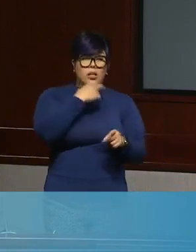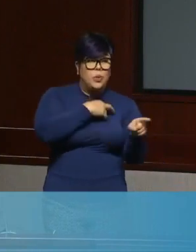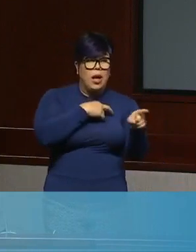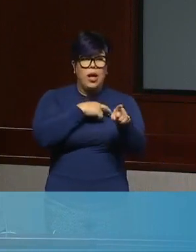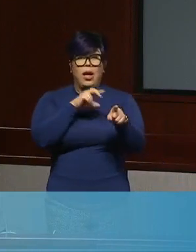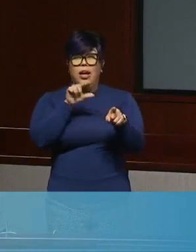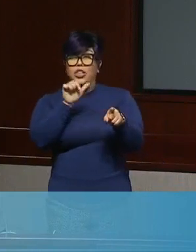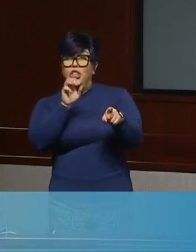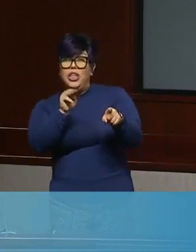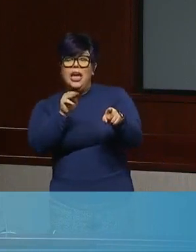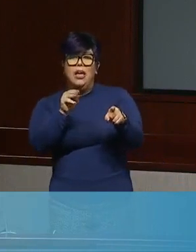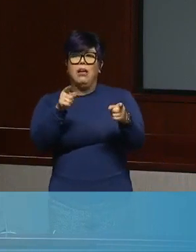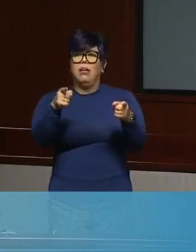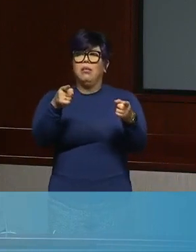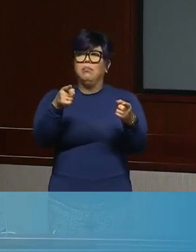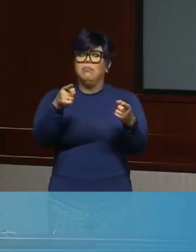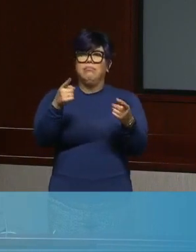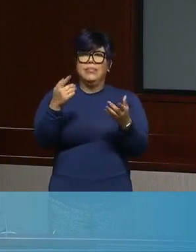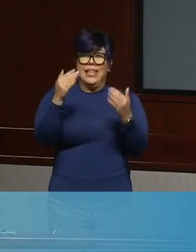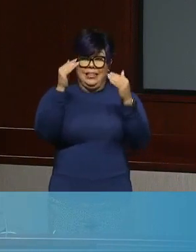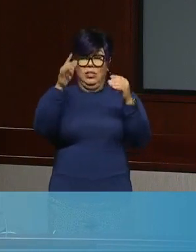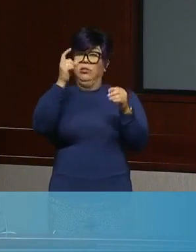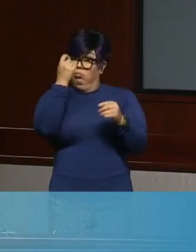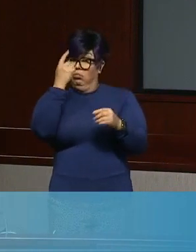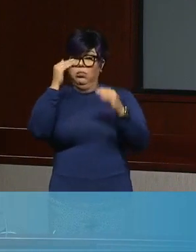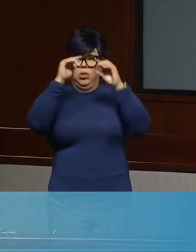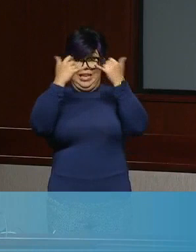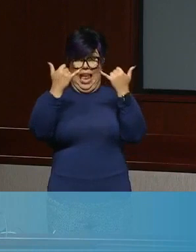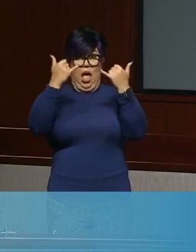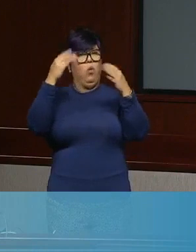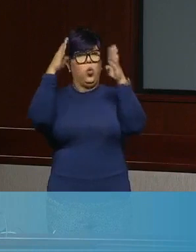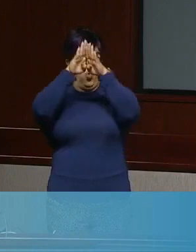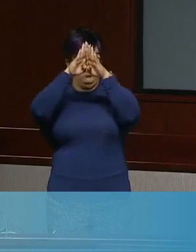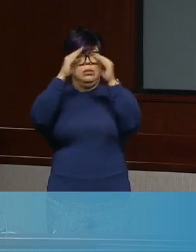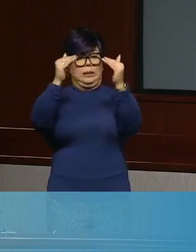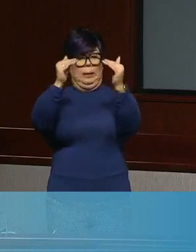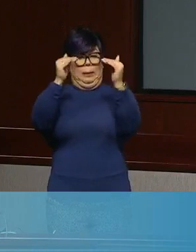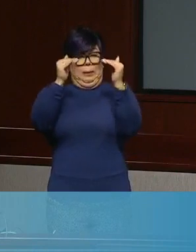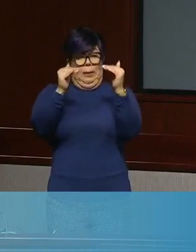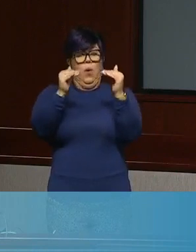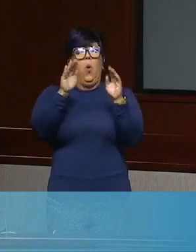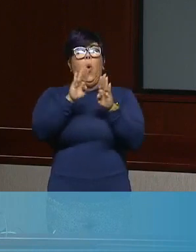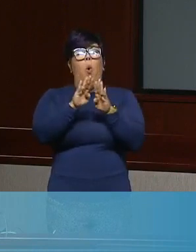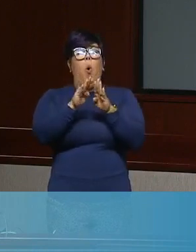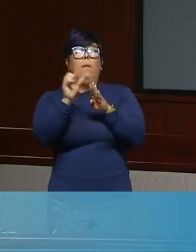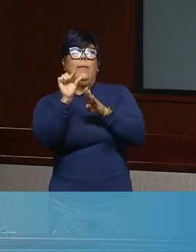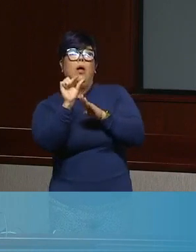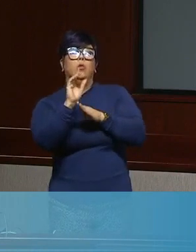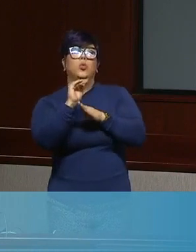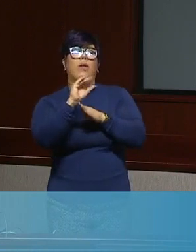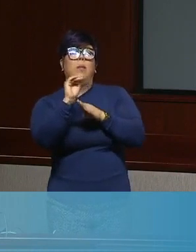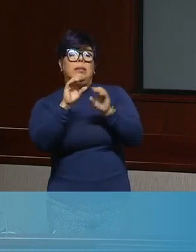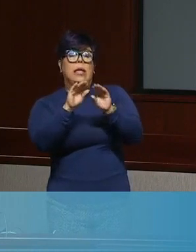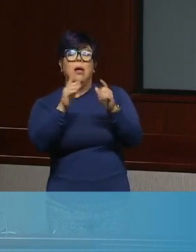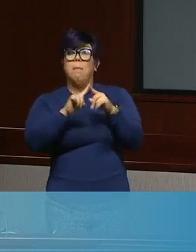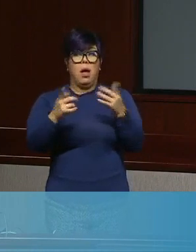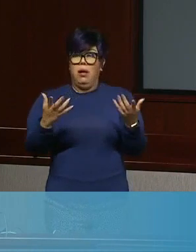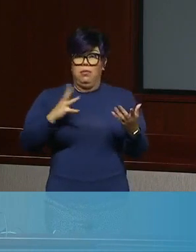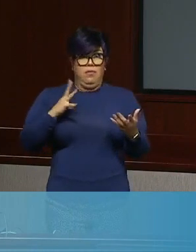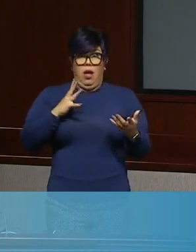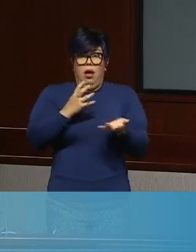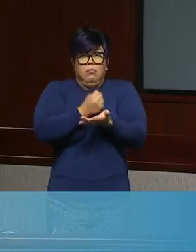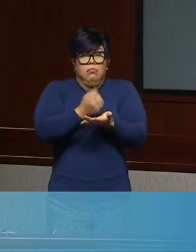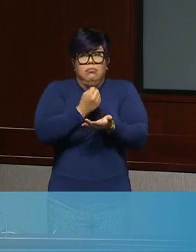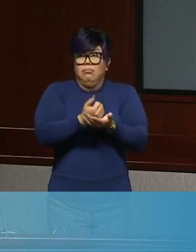opening only 25% in the next year. That matters to people. It matters to our small business community. It